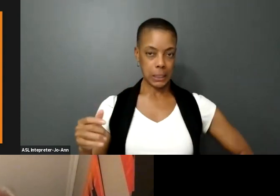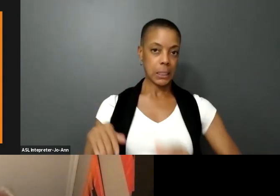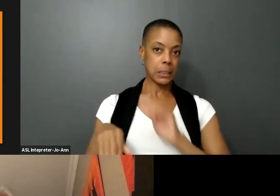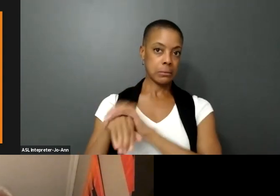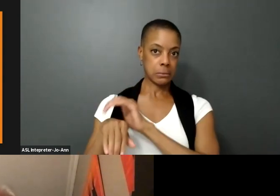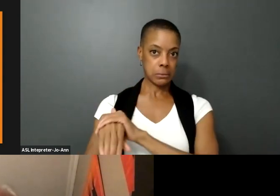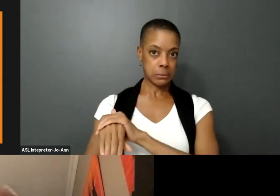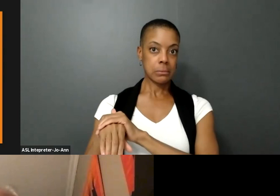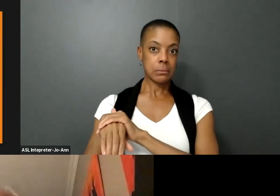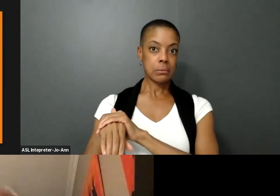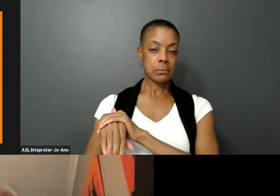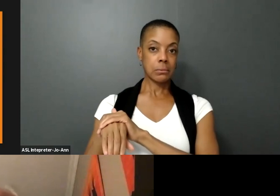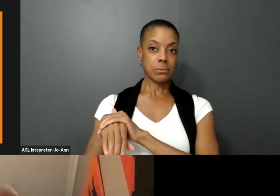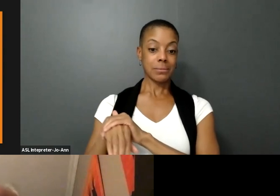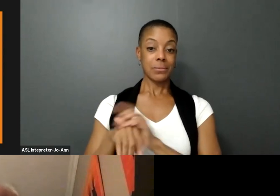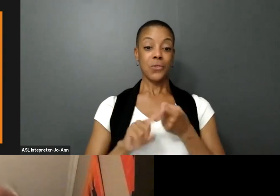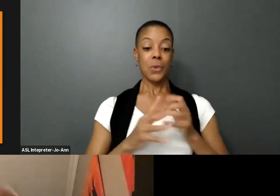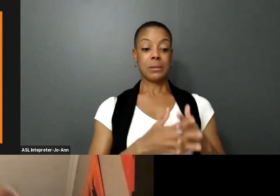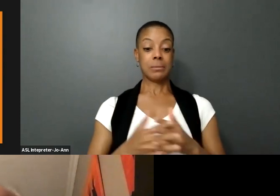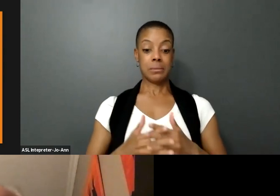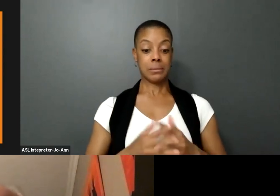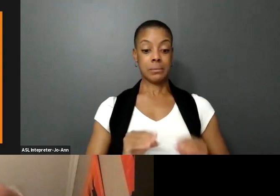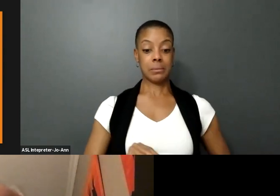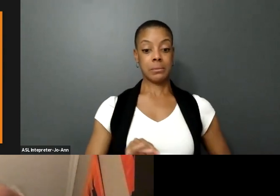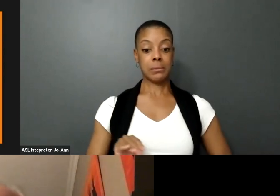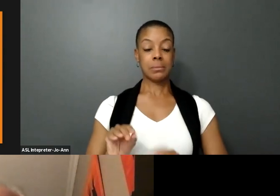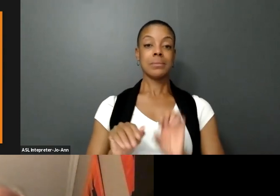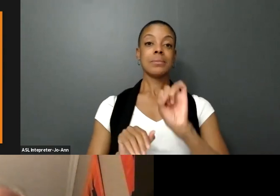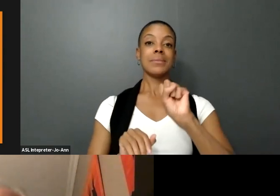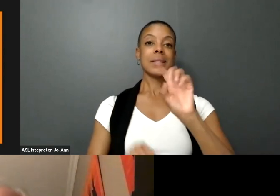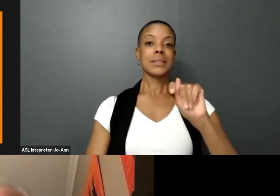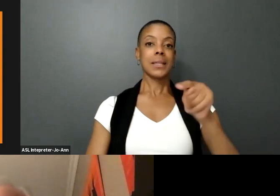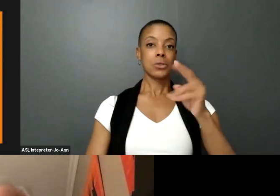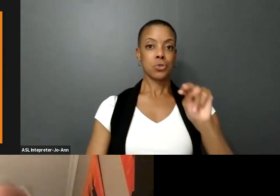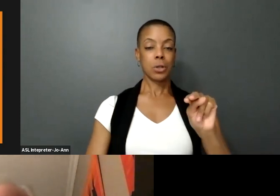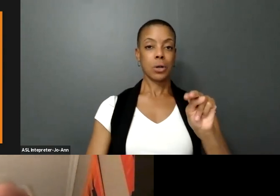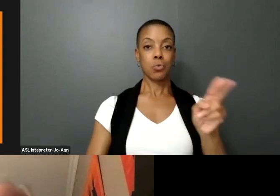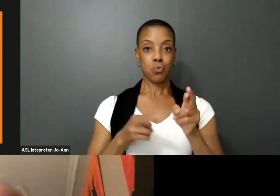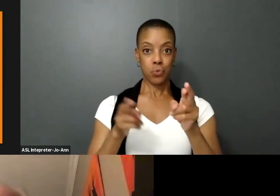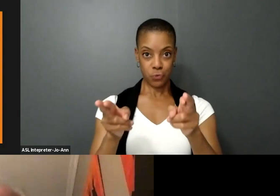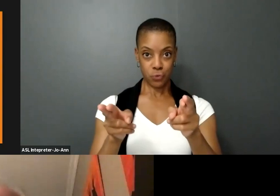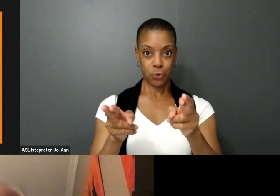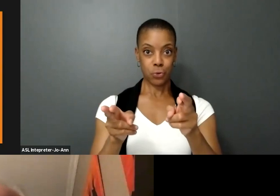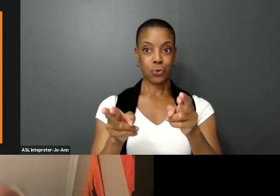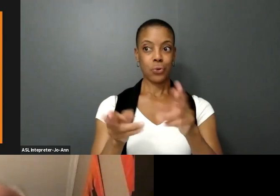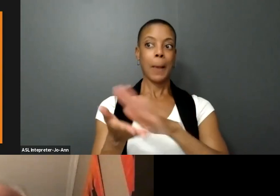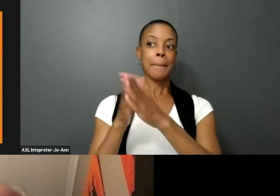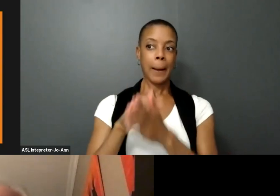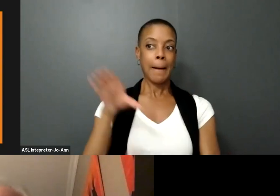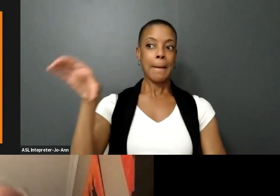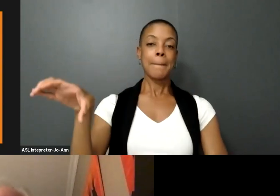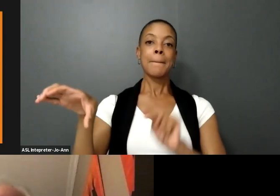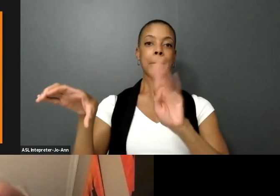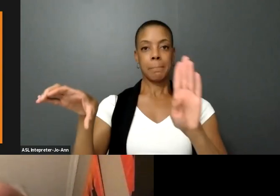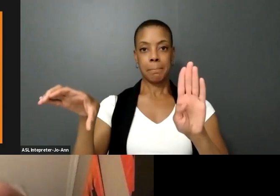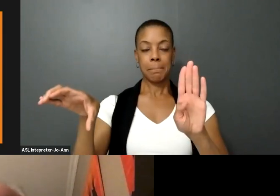They settled them at the St. John River, what became New Brunswick. They settled them